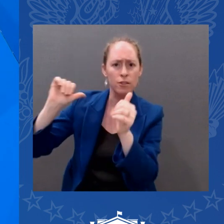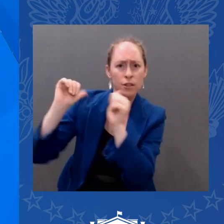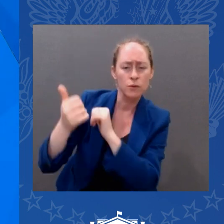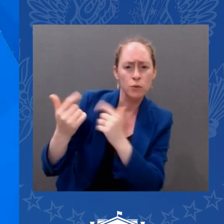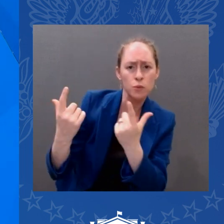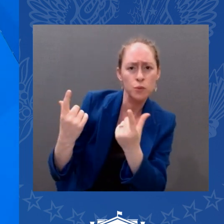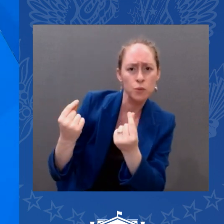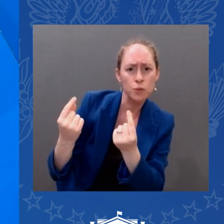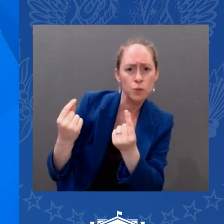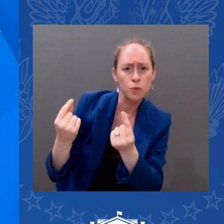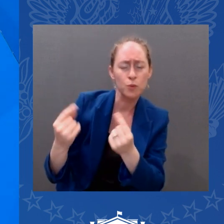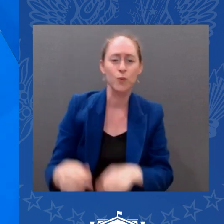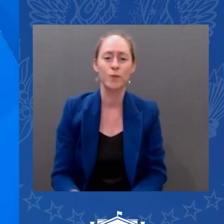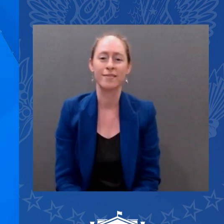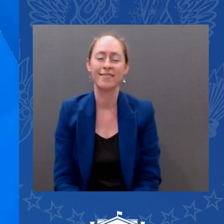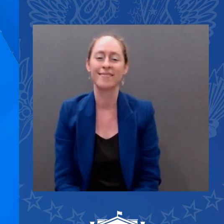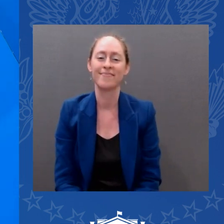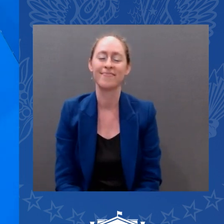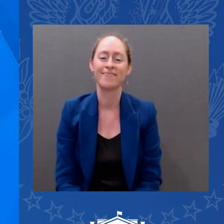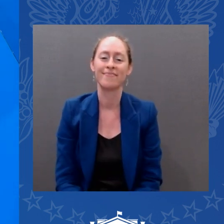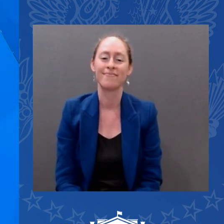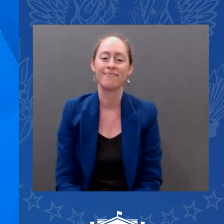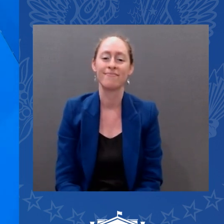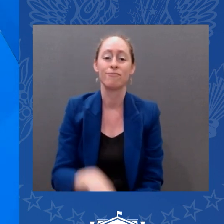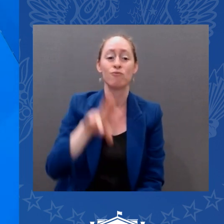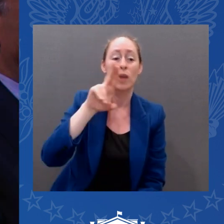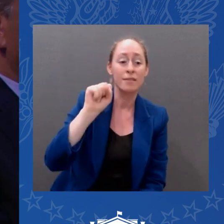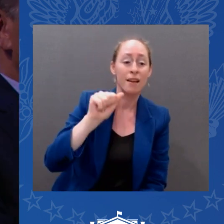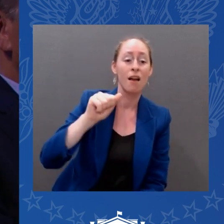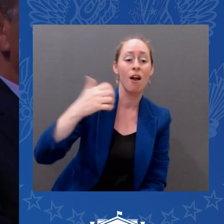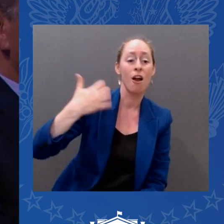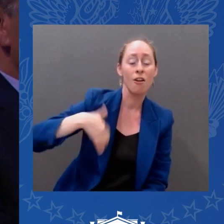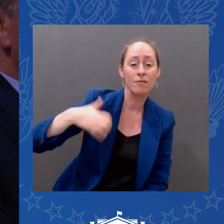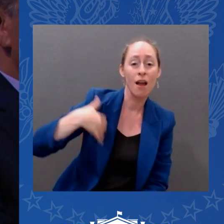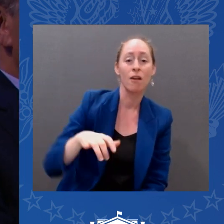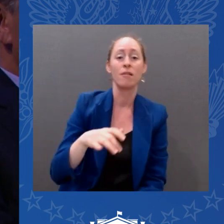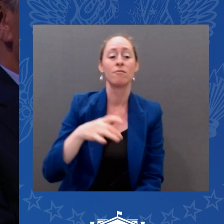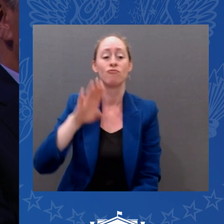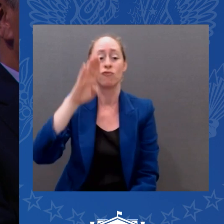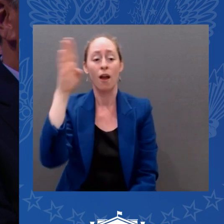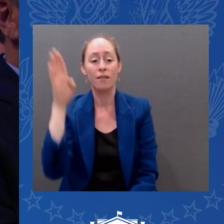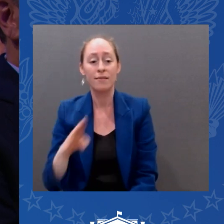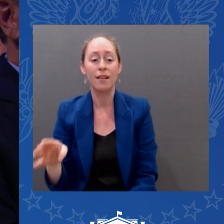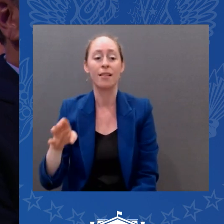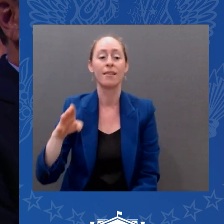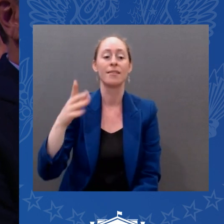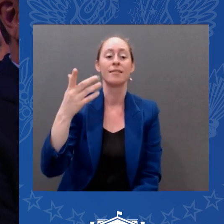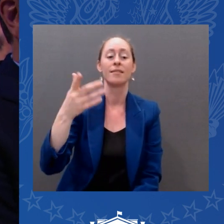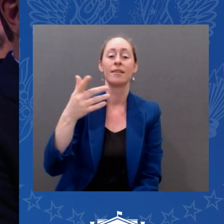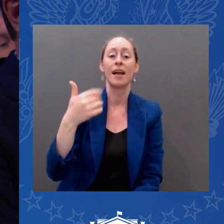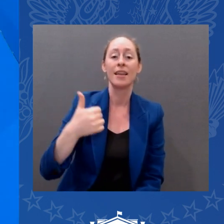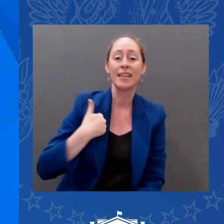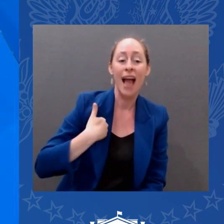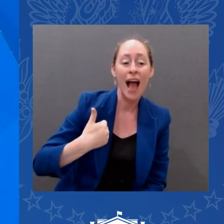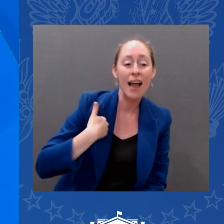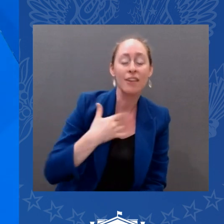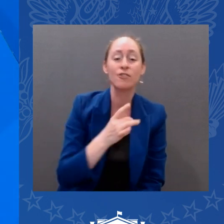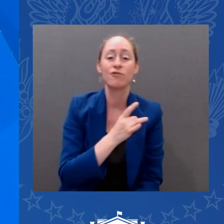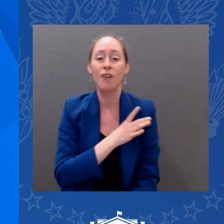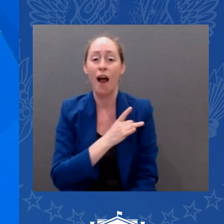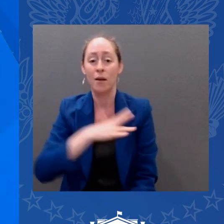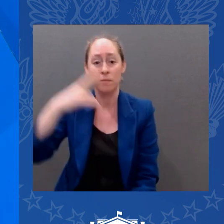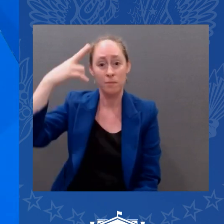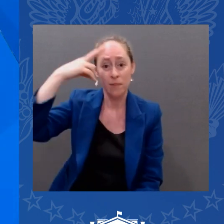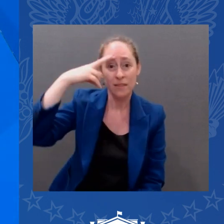the United States, Argentina, Brazil, Canada, Chile, and Mexico, the hemisphere's largest exporters of food, to increase food